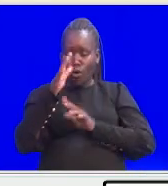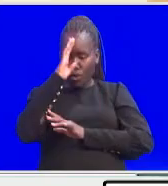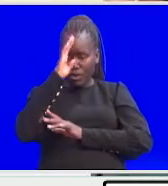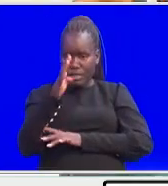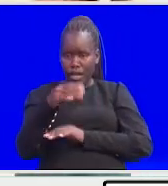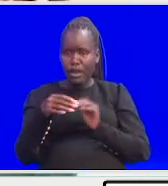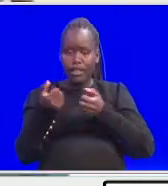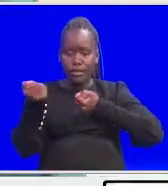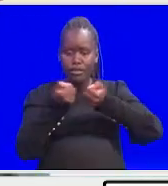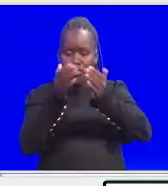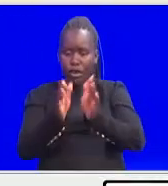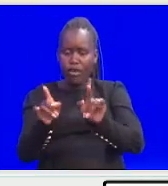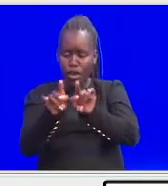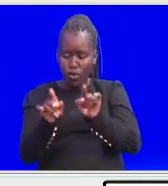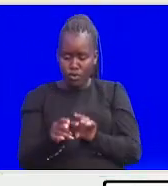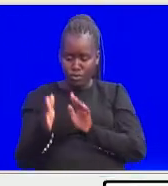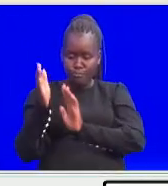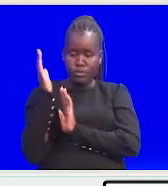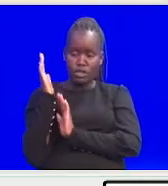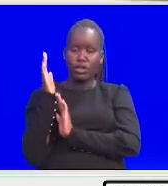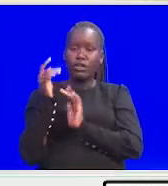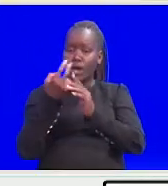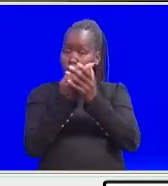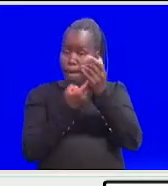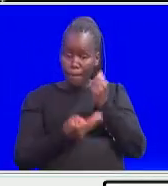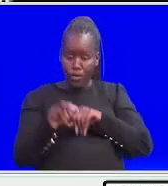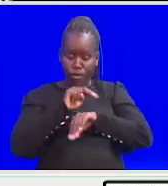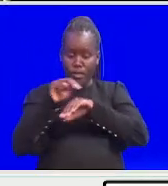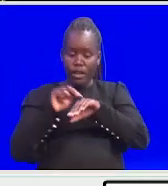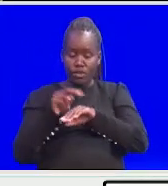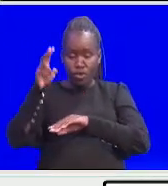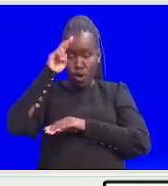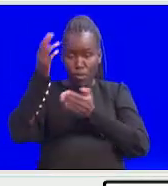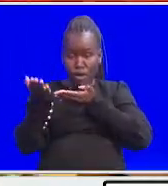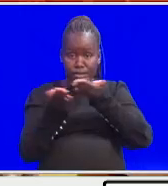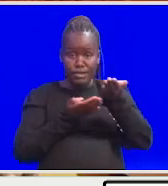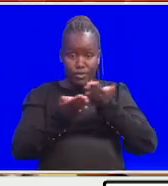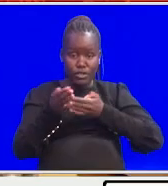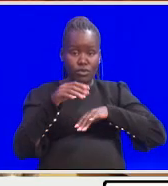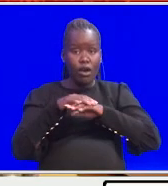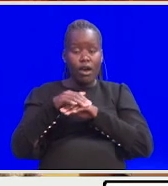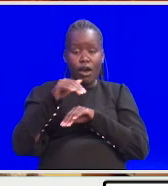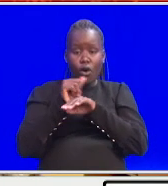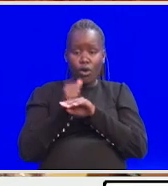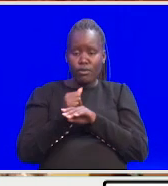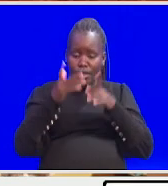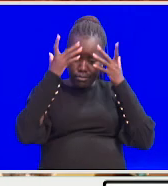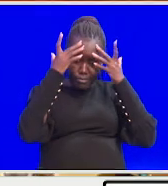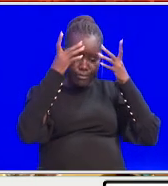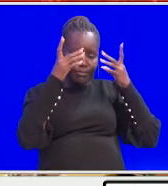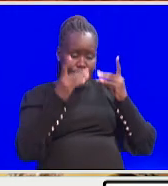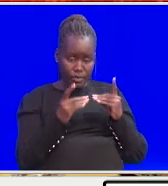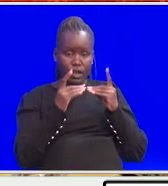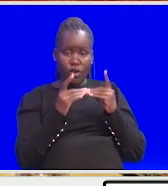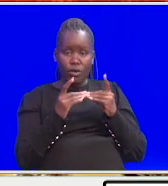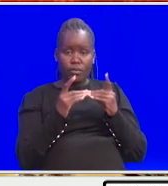the driver and the security officer, who are both from the National Police Service, were recalled after Justice Mugambi's decision to sentence Acting